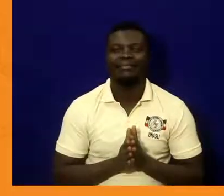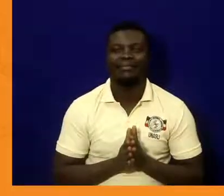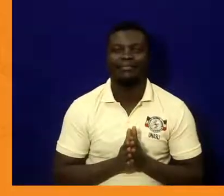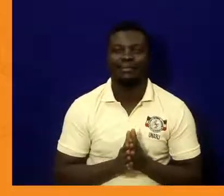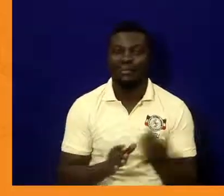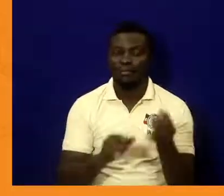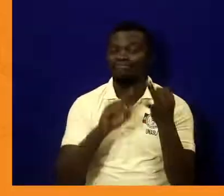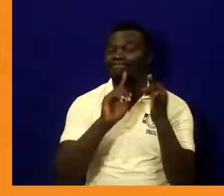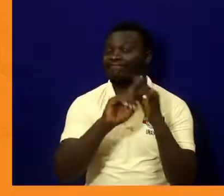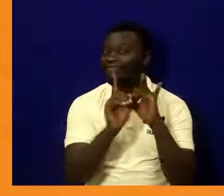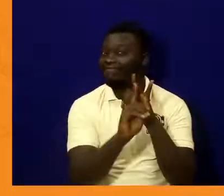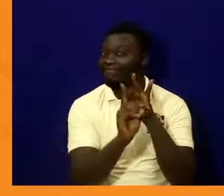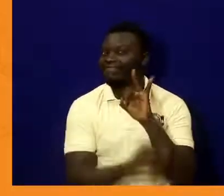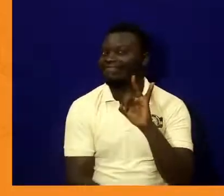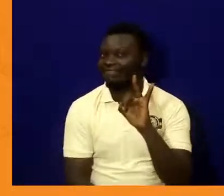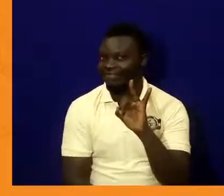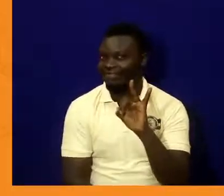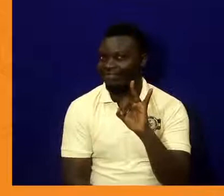Two things.